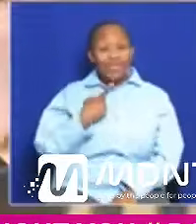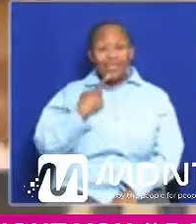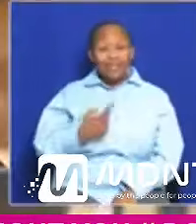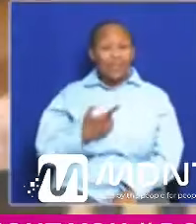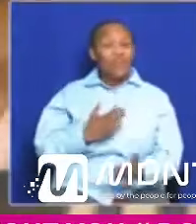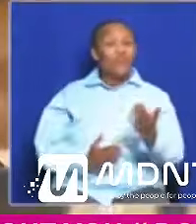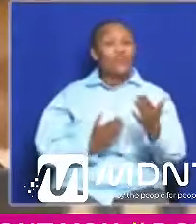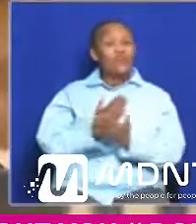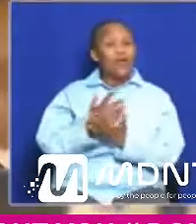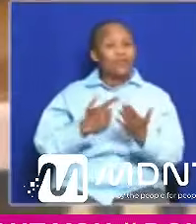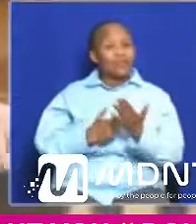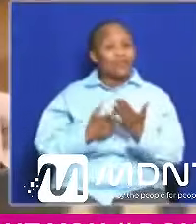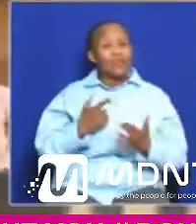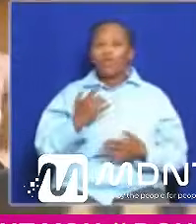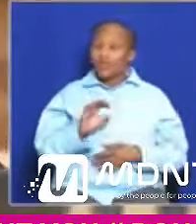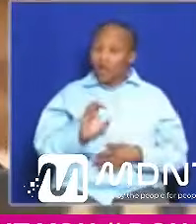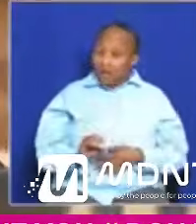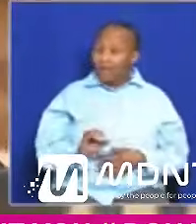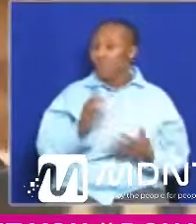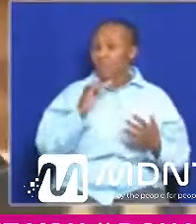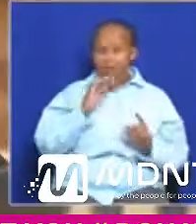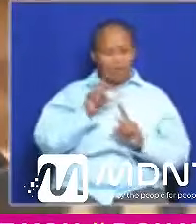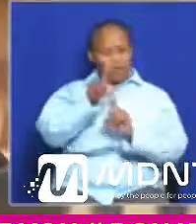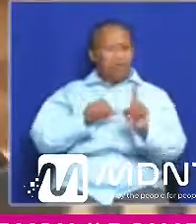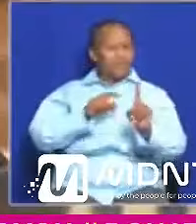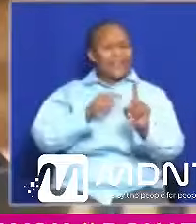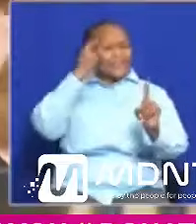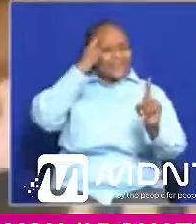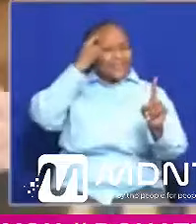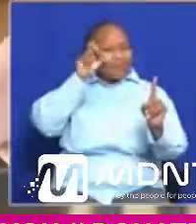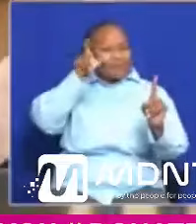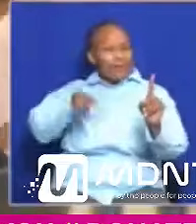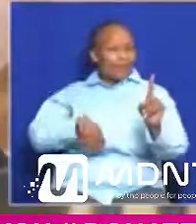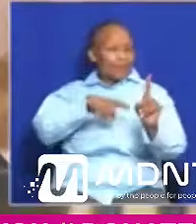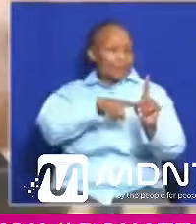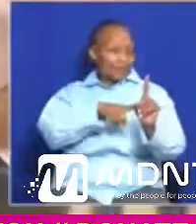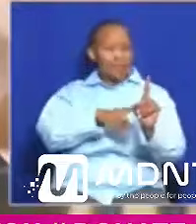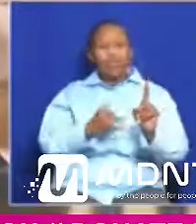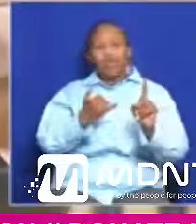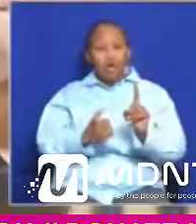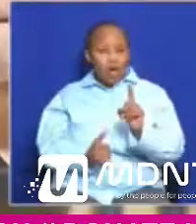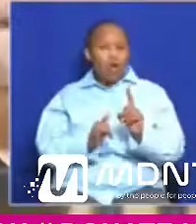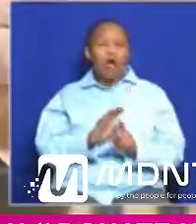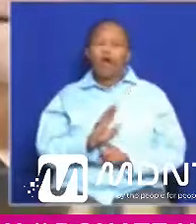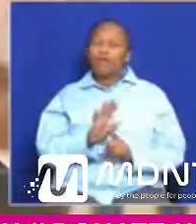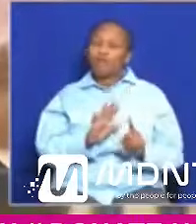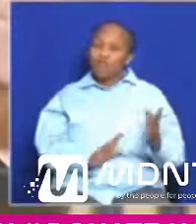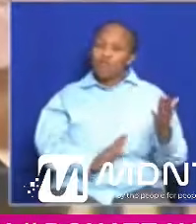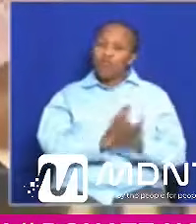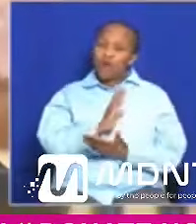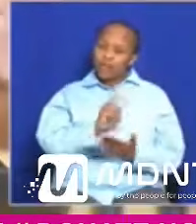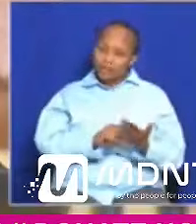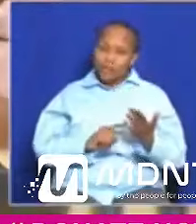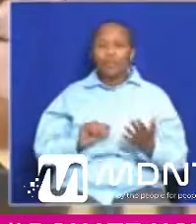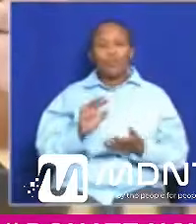an accused person and a suspect are far wider than the single right that you are afforded under 3(4) of